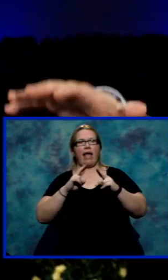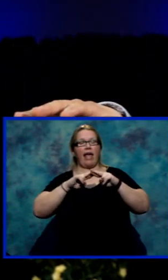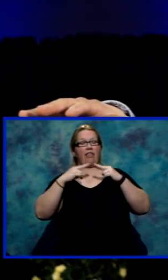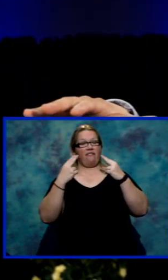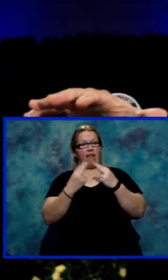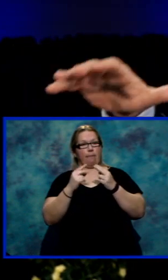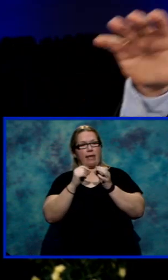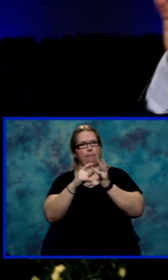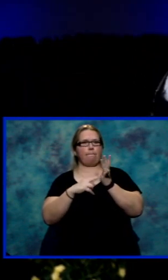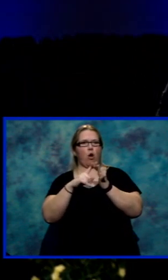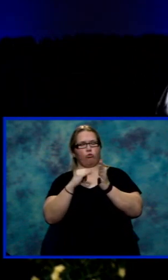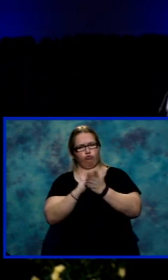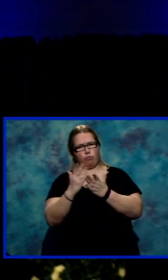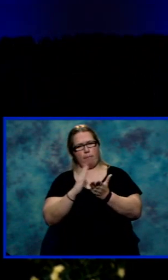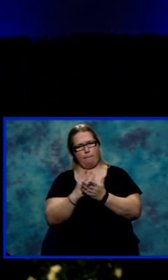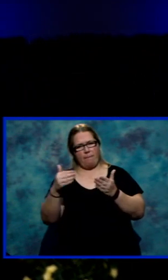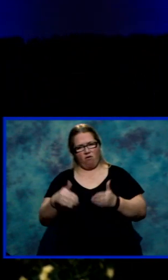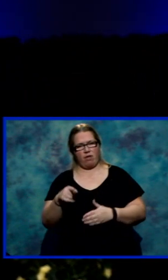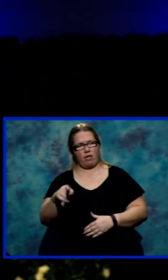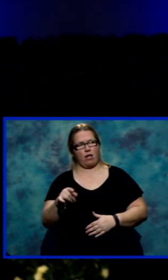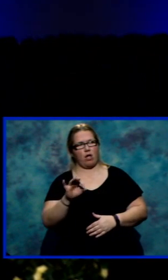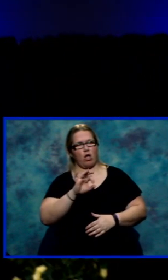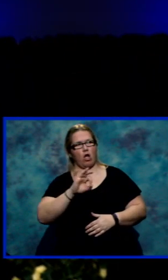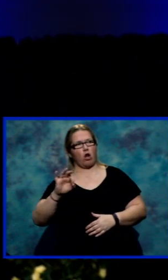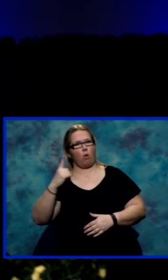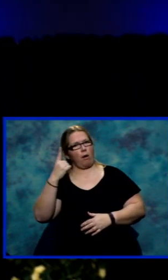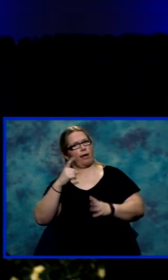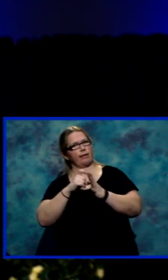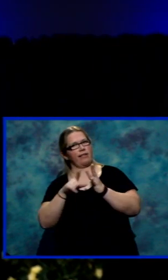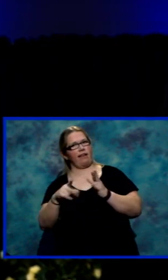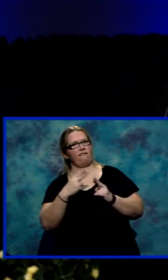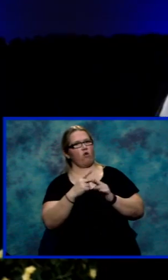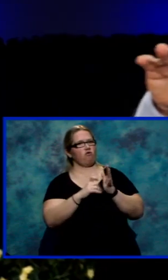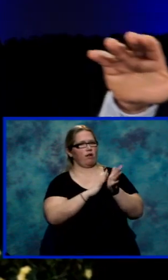actually buried. No one did that for Rachel.